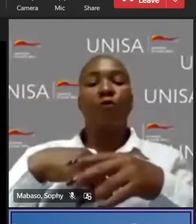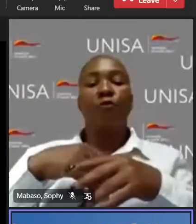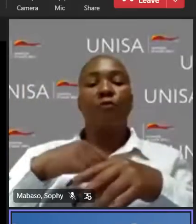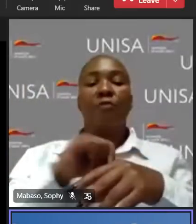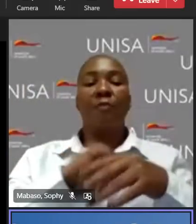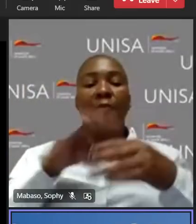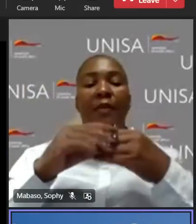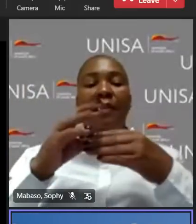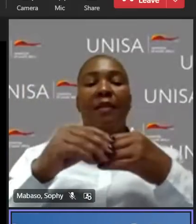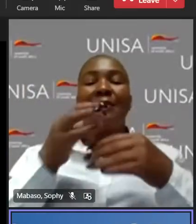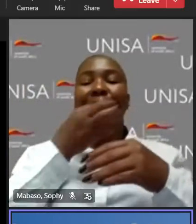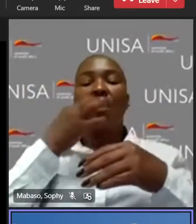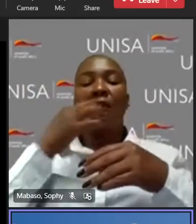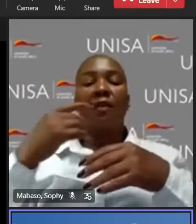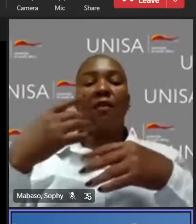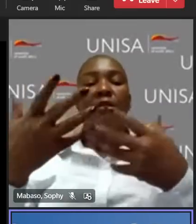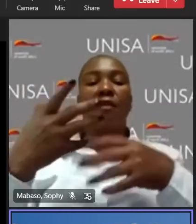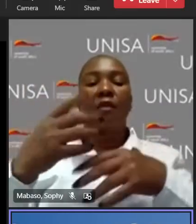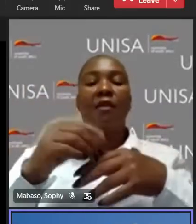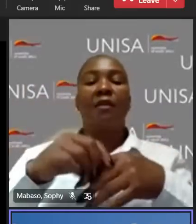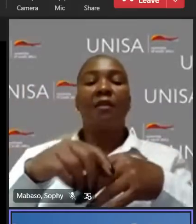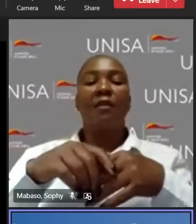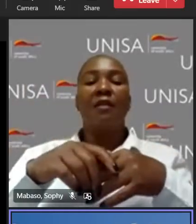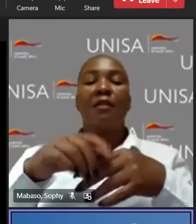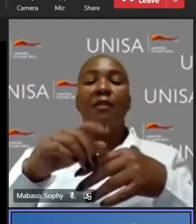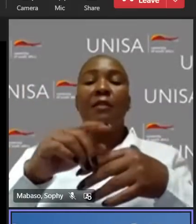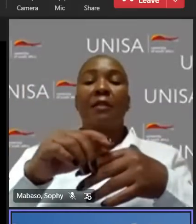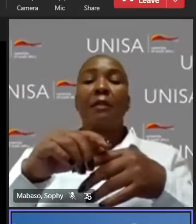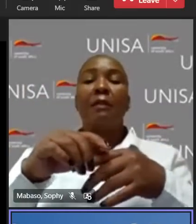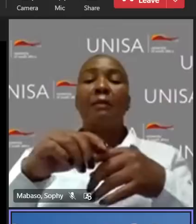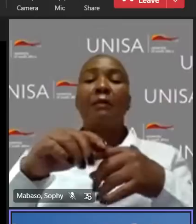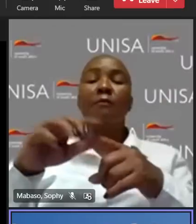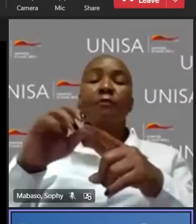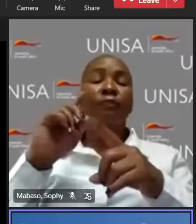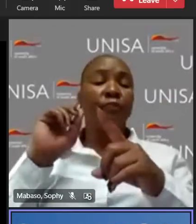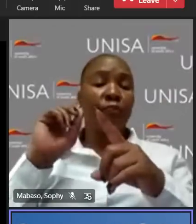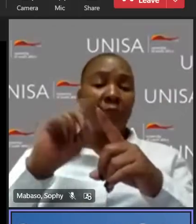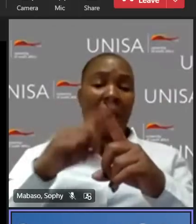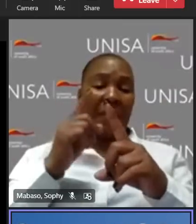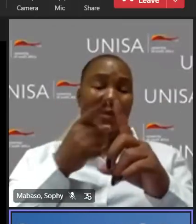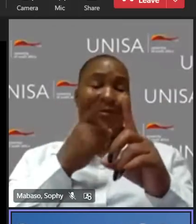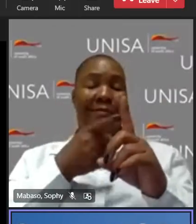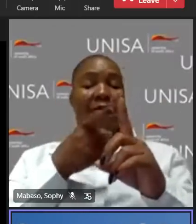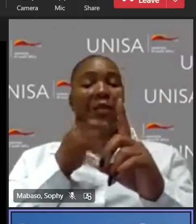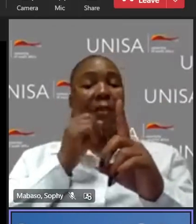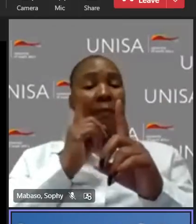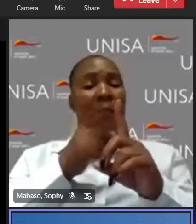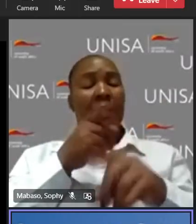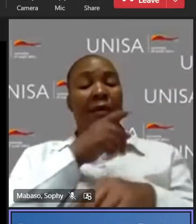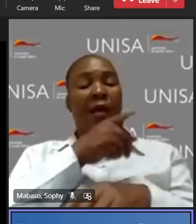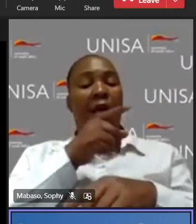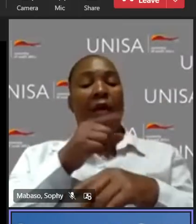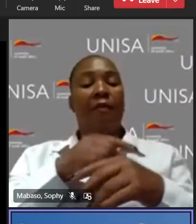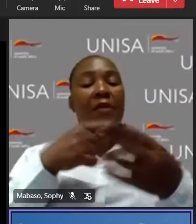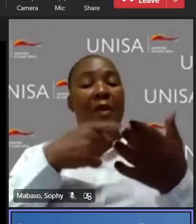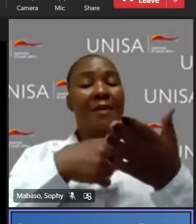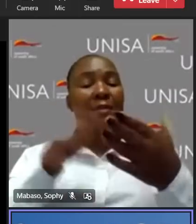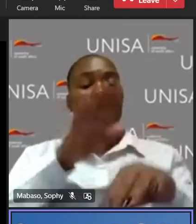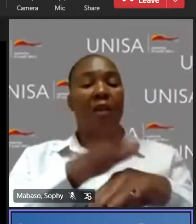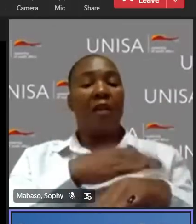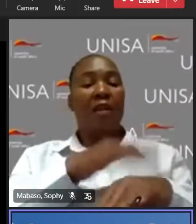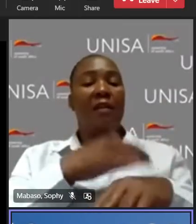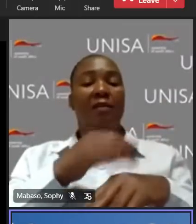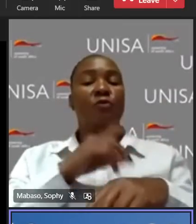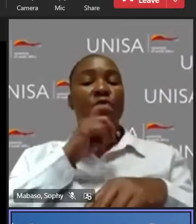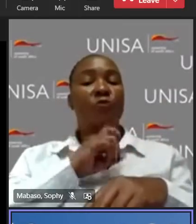has alluded, that there are penalties that you will be charged if you cancel late and so on. Students need